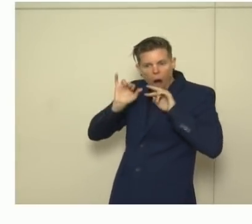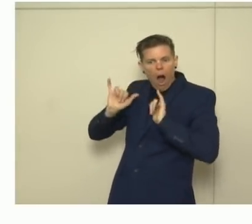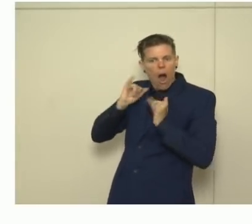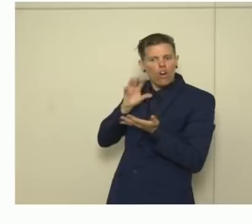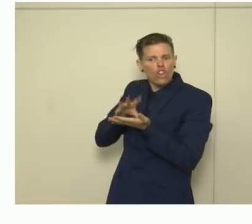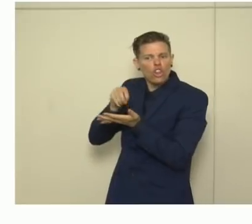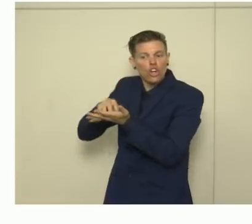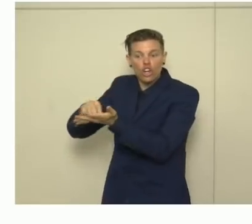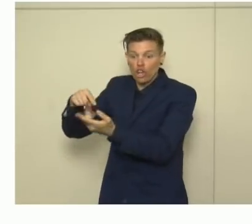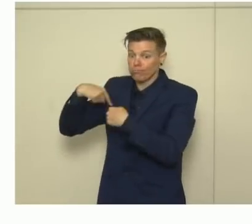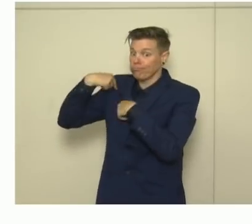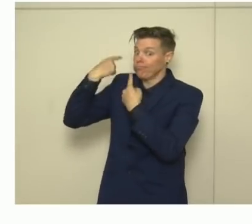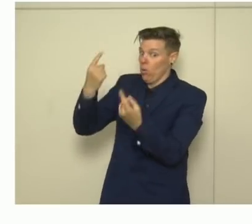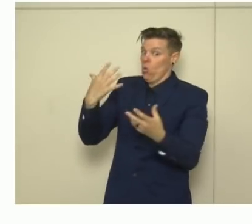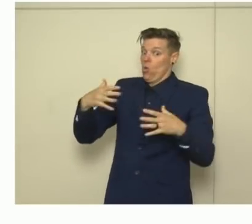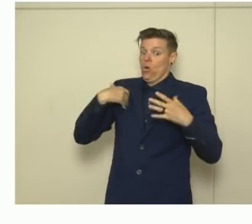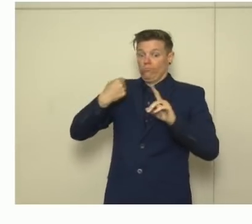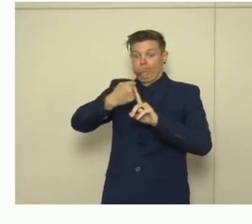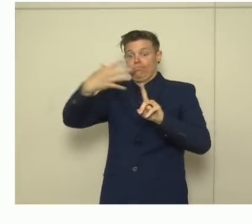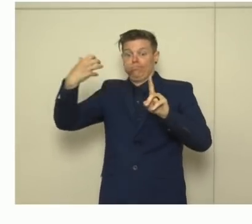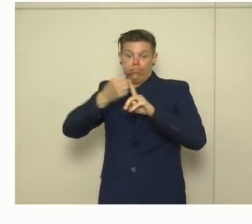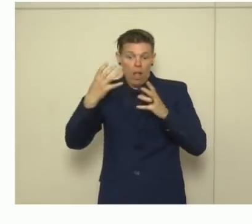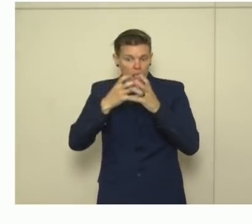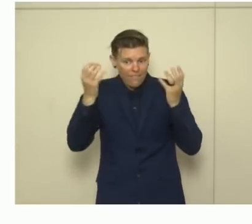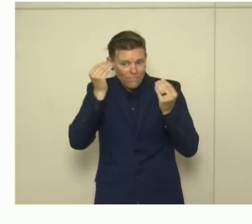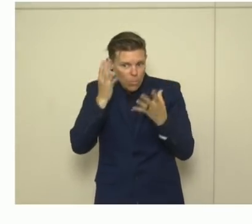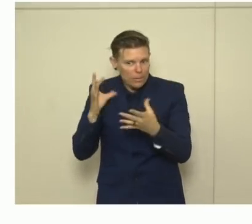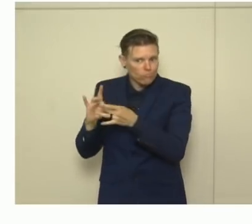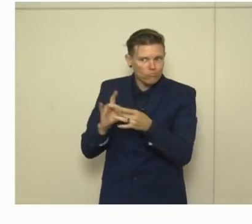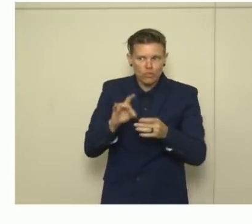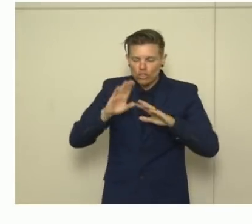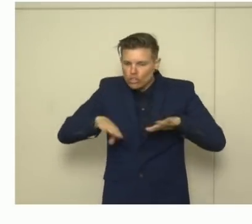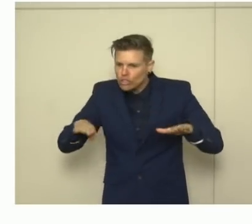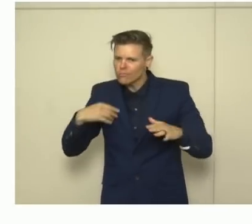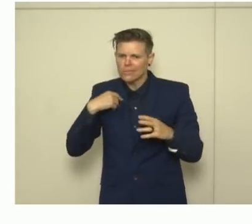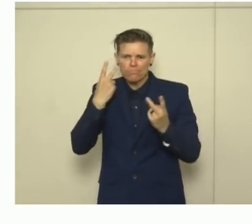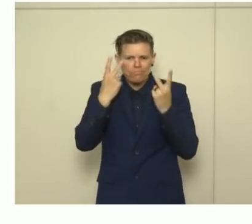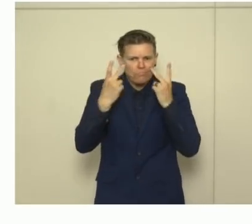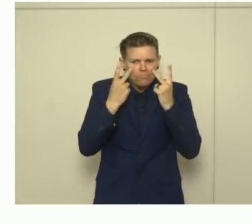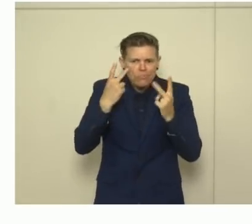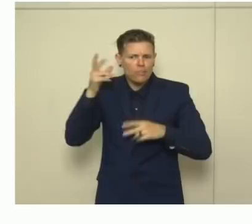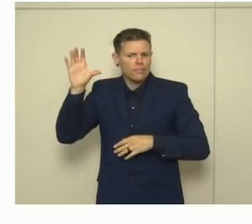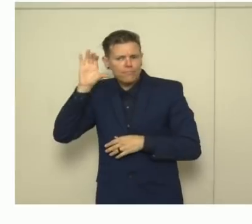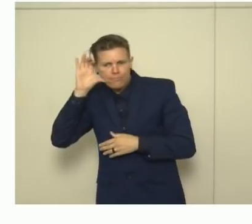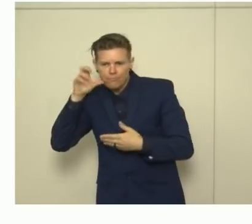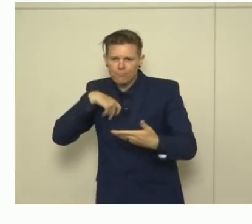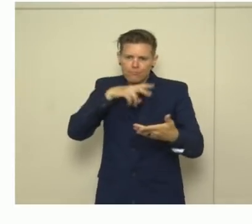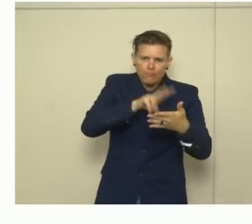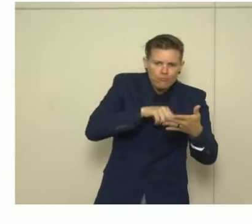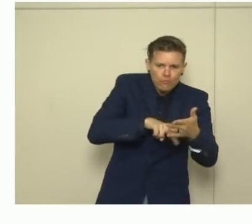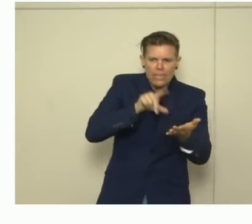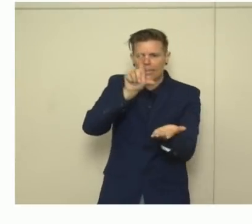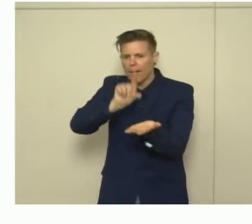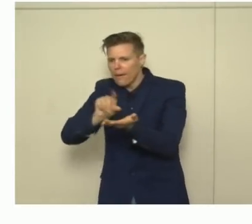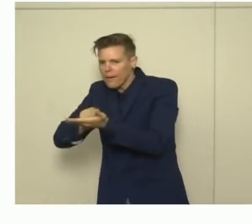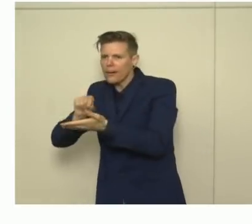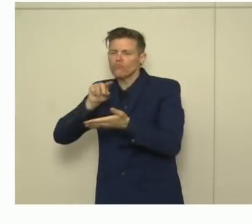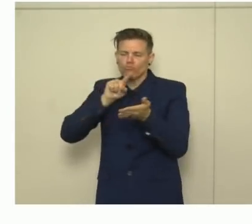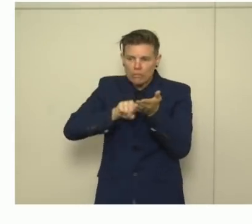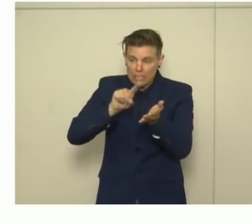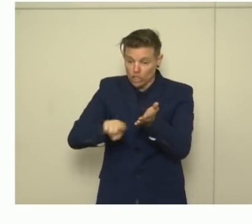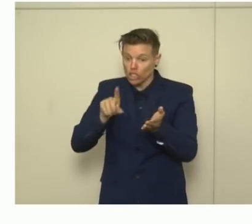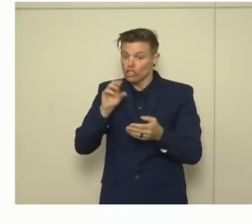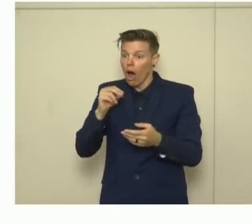were hoping we would have a lot to learn about children and that research data would be coming out steadily about kids, and there's indeed a lot of